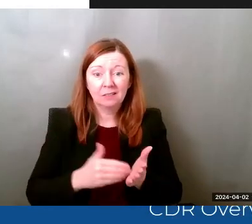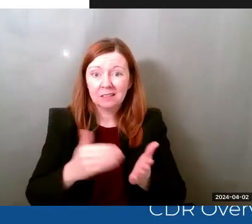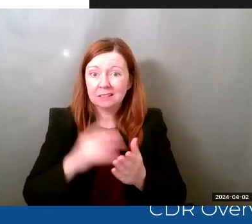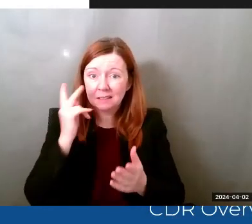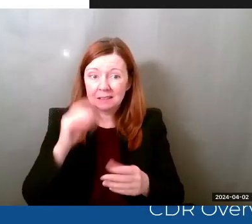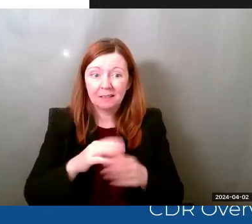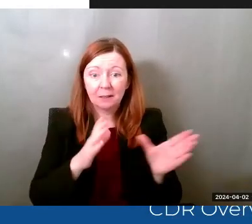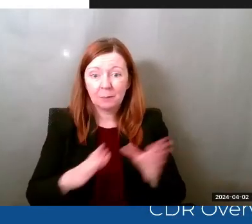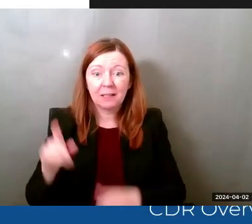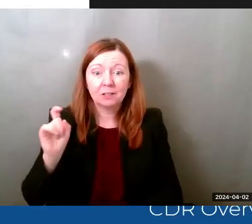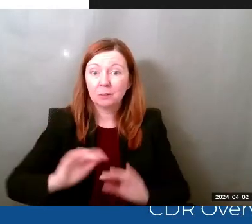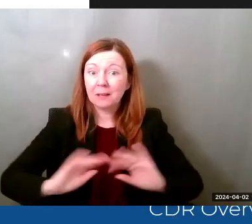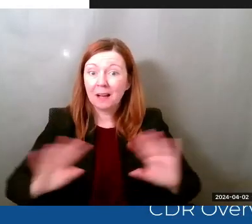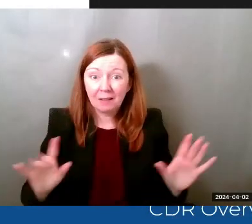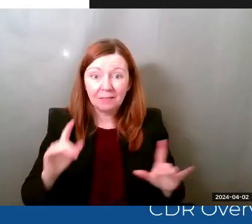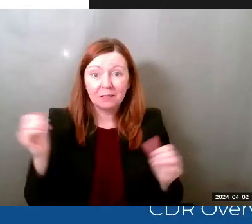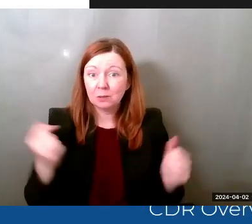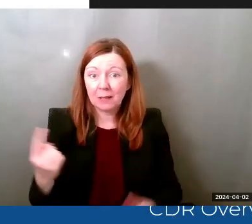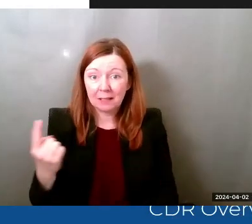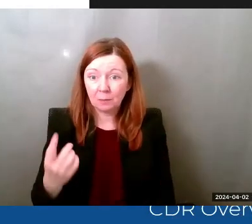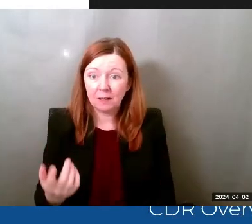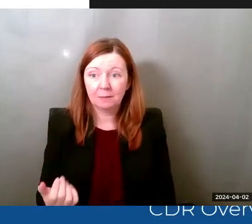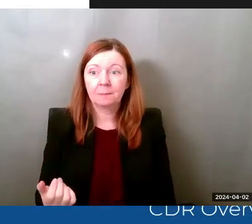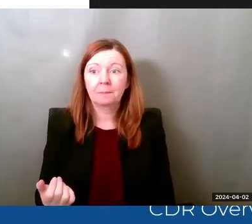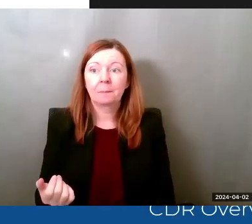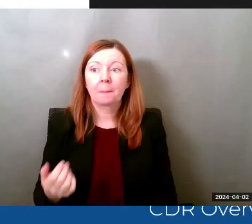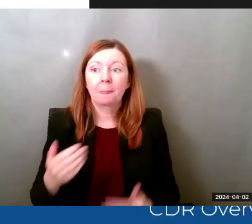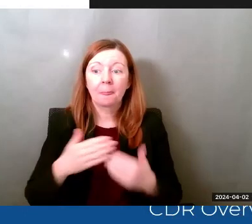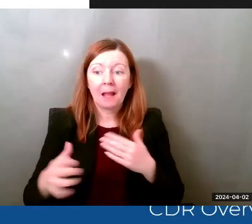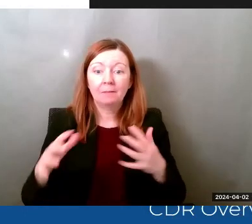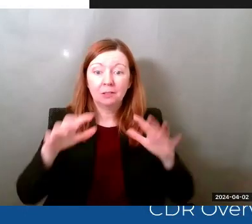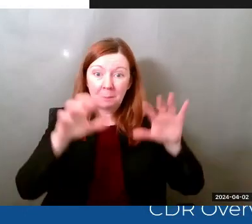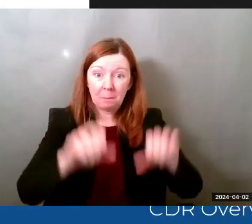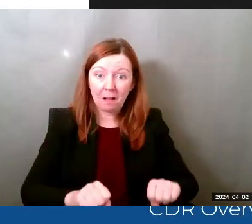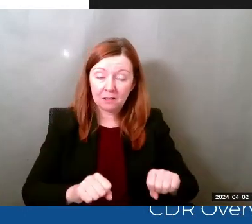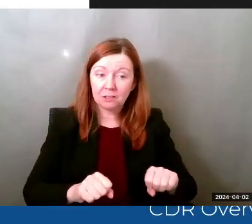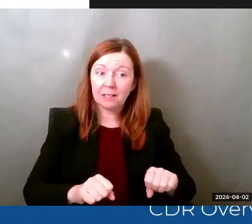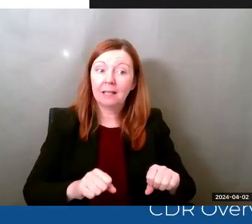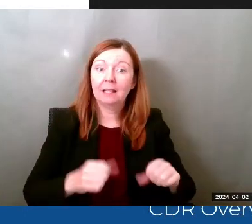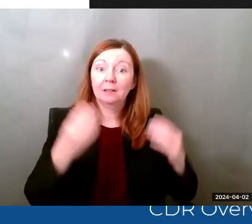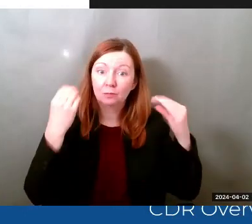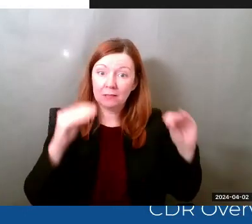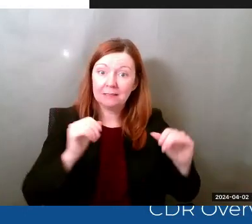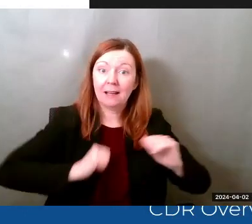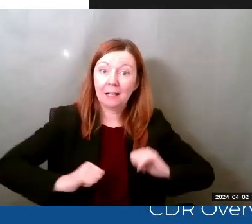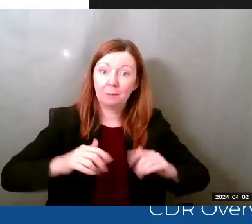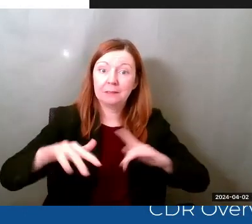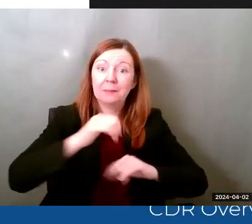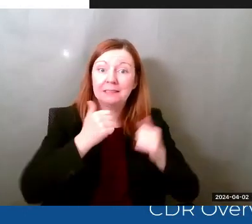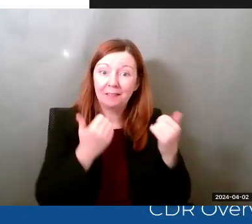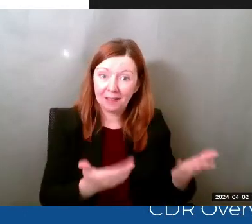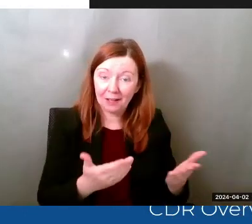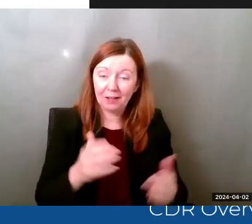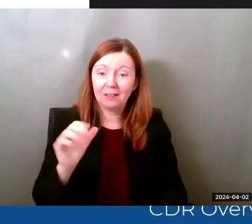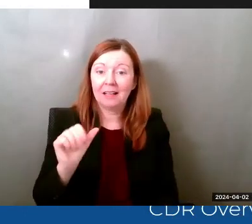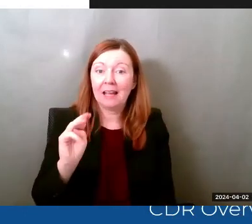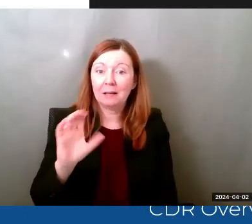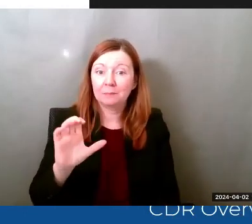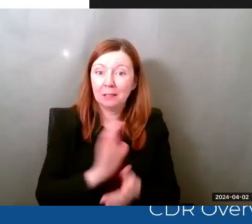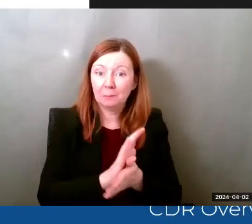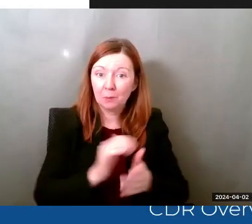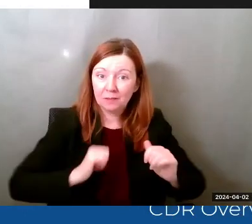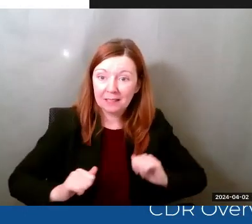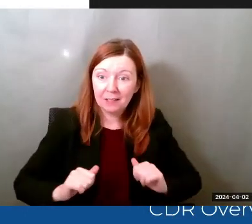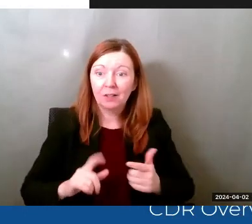their plan should be obvious to anyone. After demolishing the existing retail and entertainment spaces, such as the AMC movie theater and